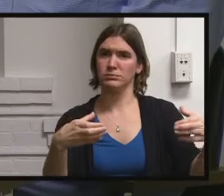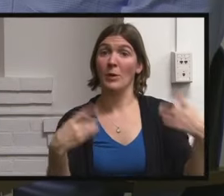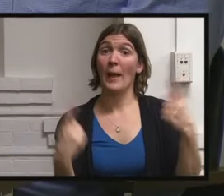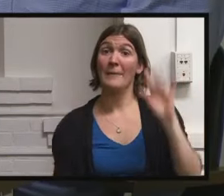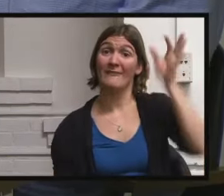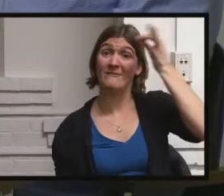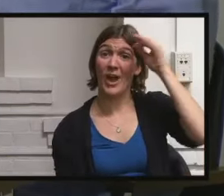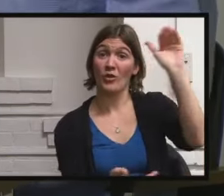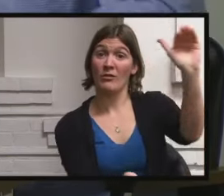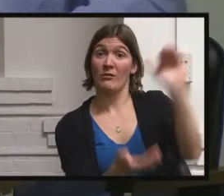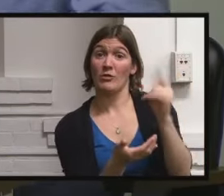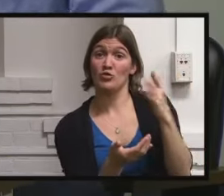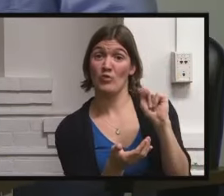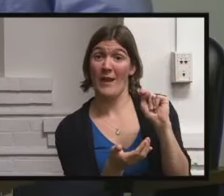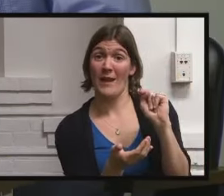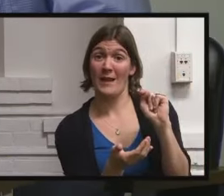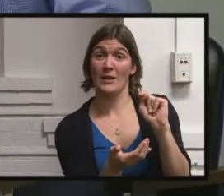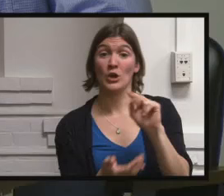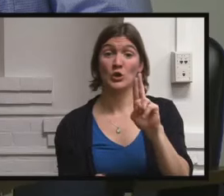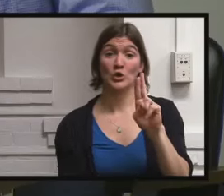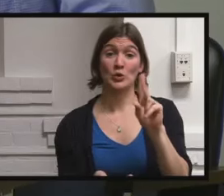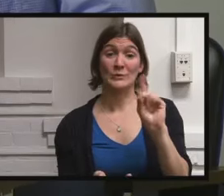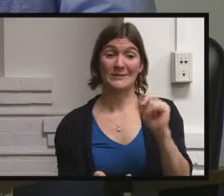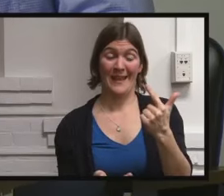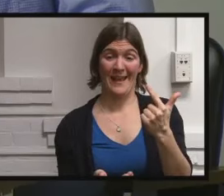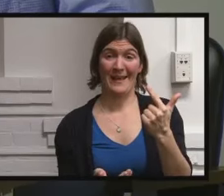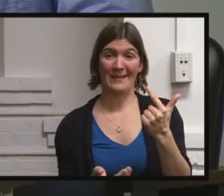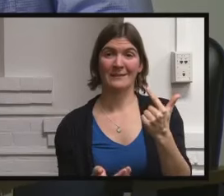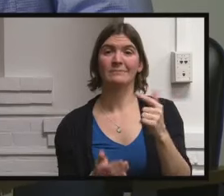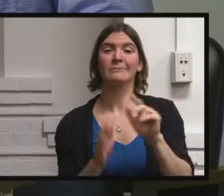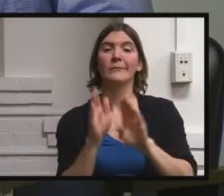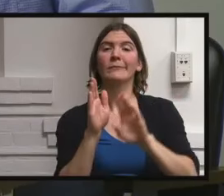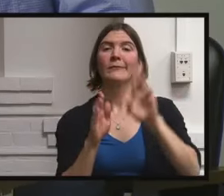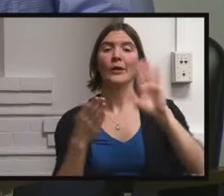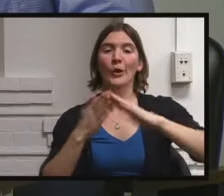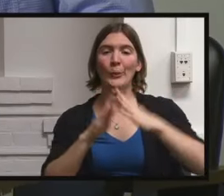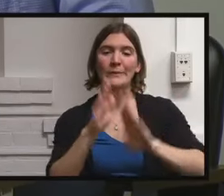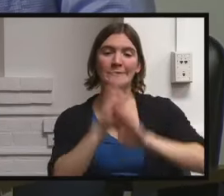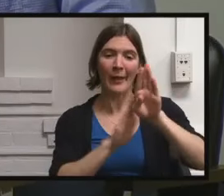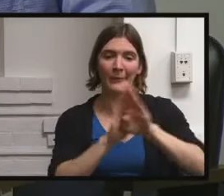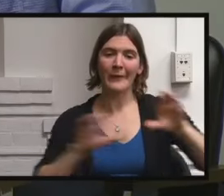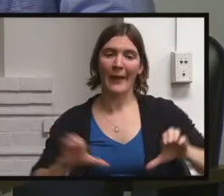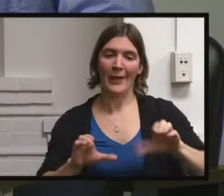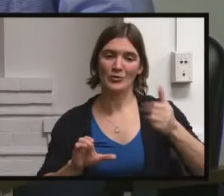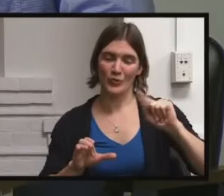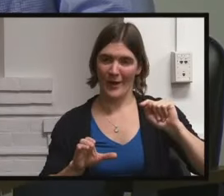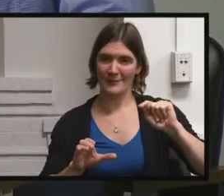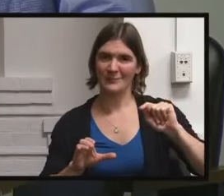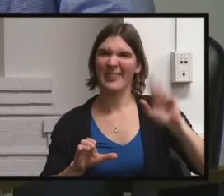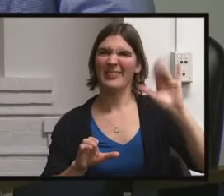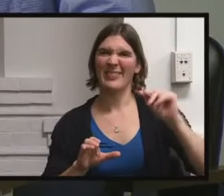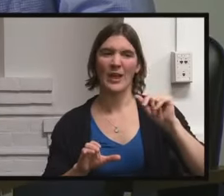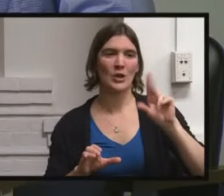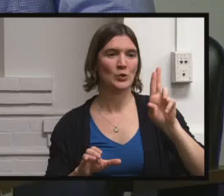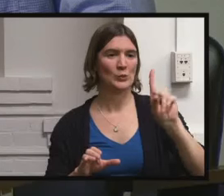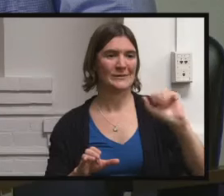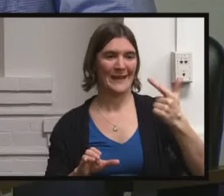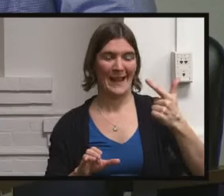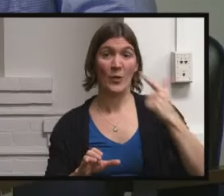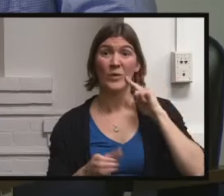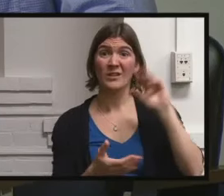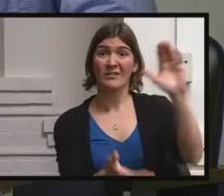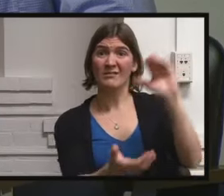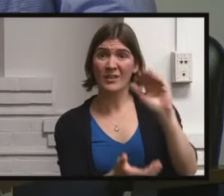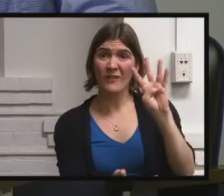grant program called UDAG, or the Urban Development Action Grant. The town was able to secure